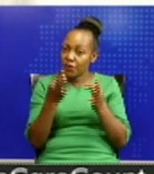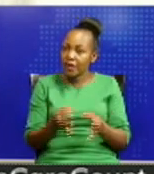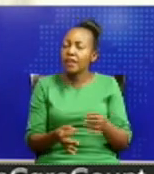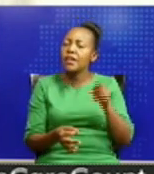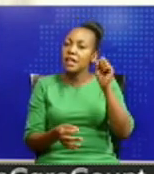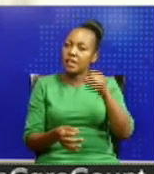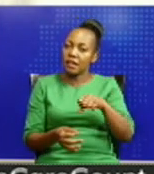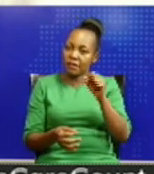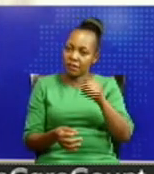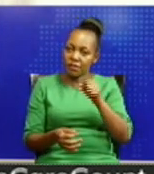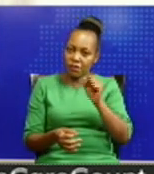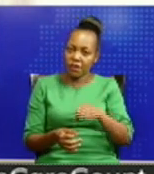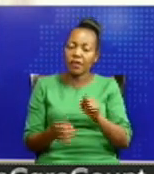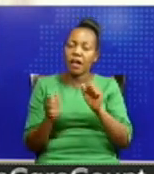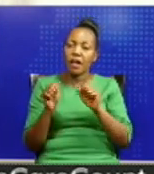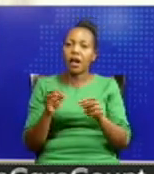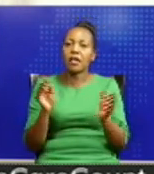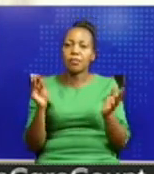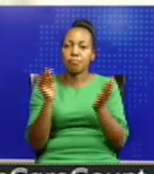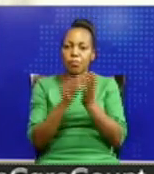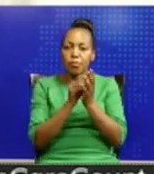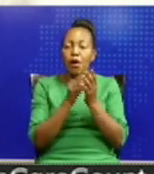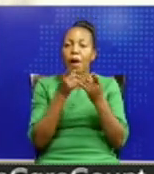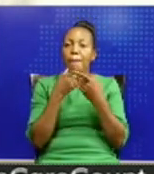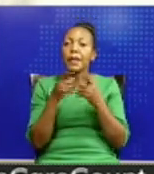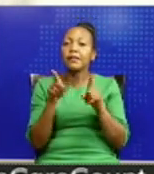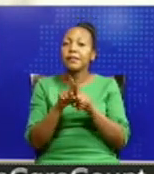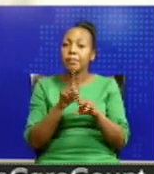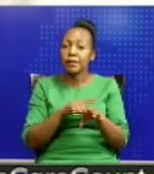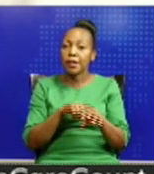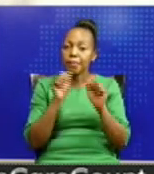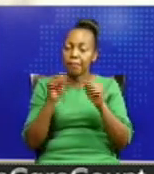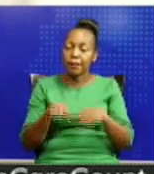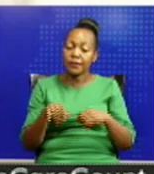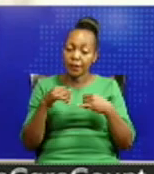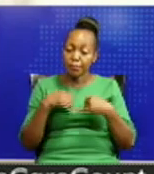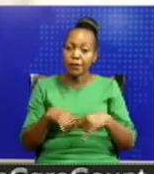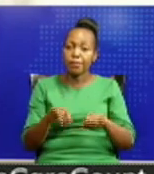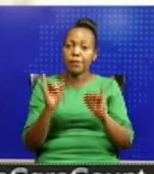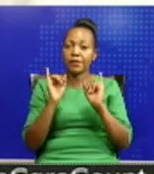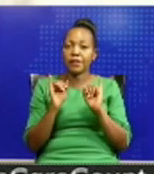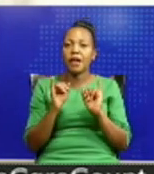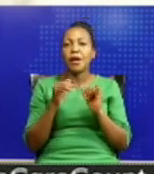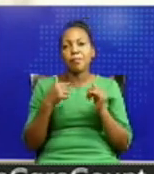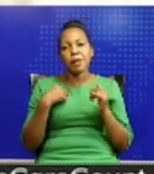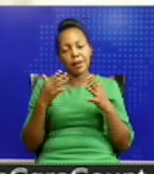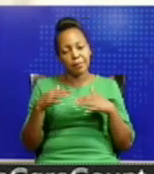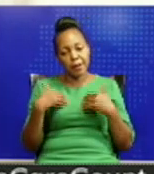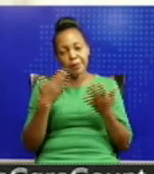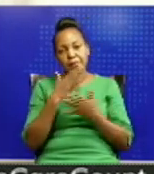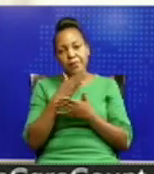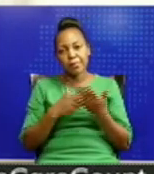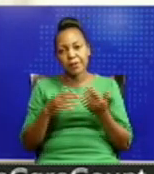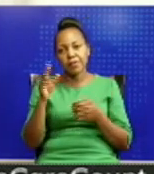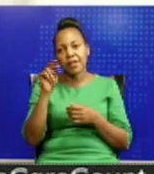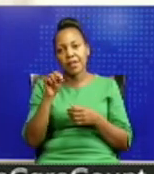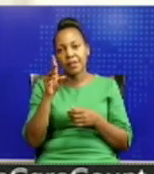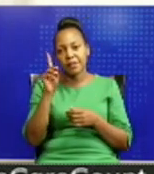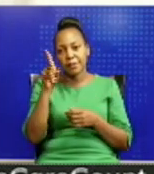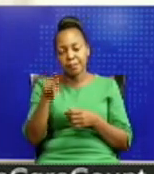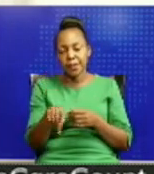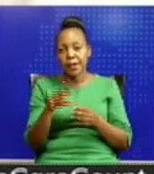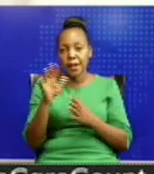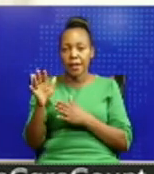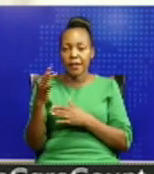Yes, we should have it implemented, because I'm glad that actually this is now part of the National Development Plan 3. Mm.